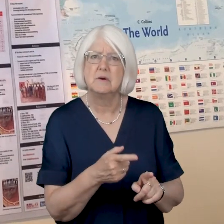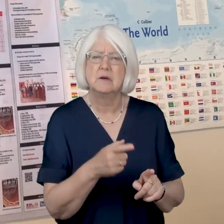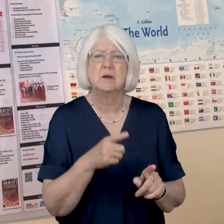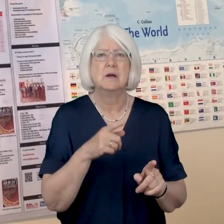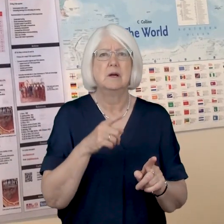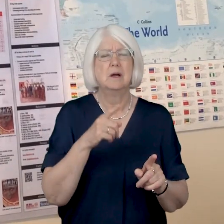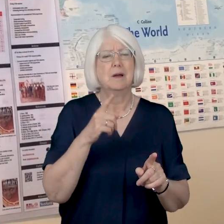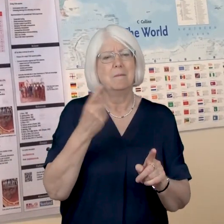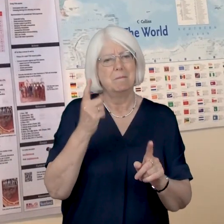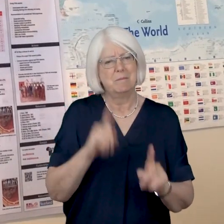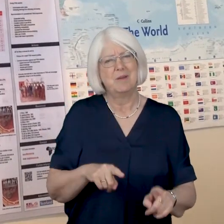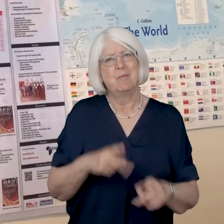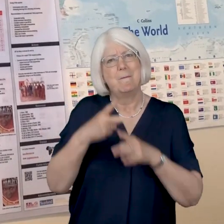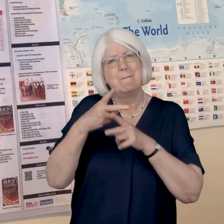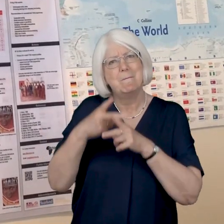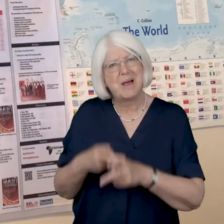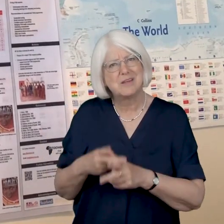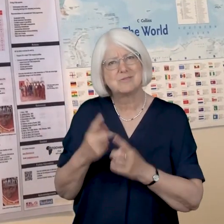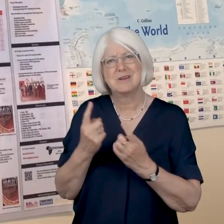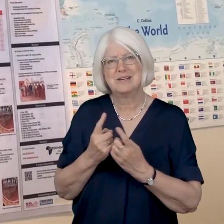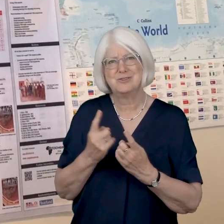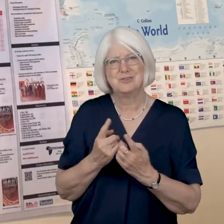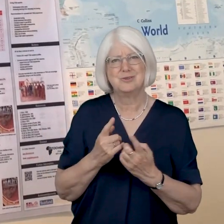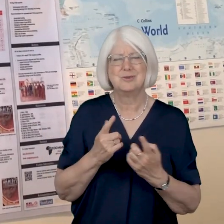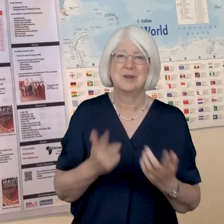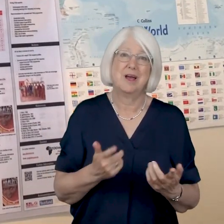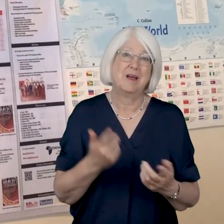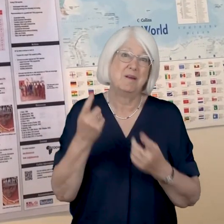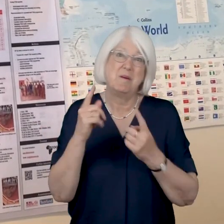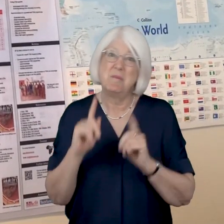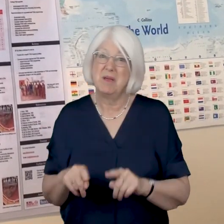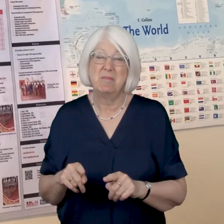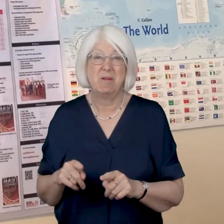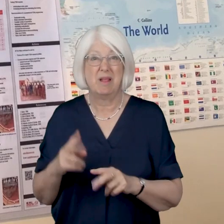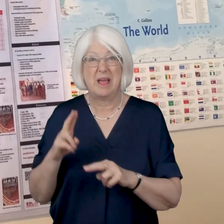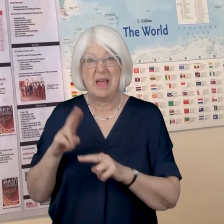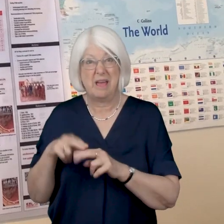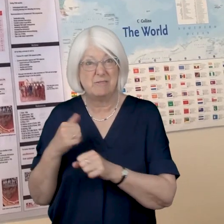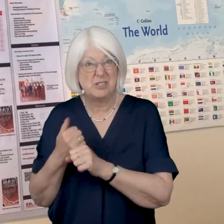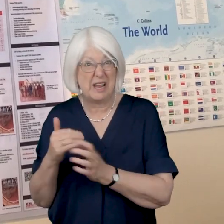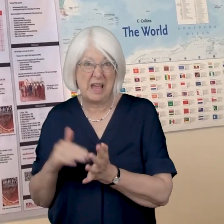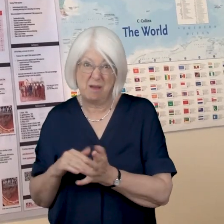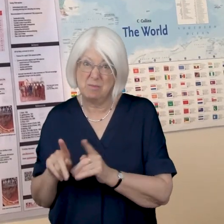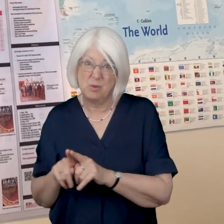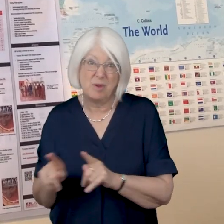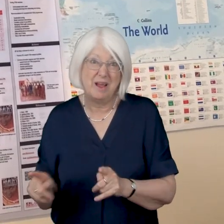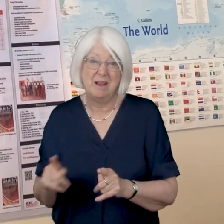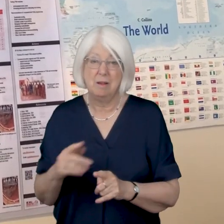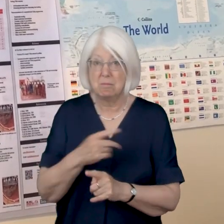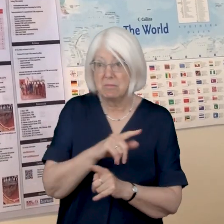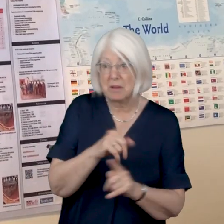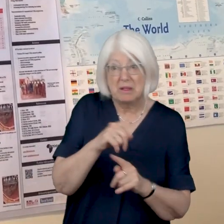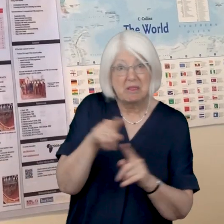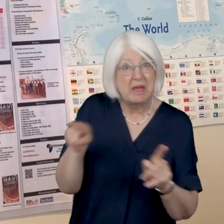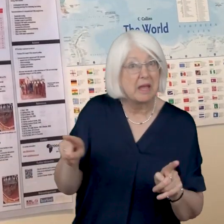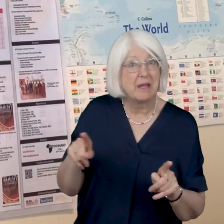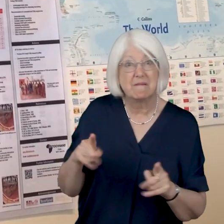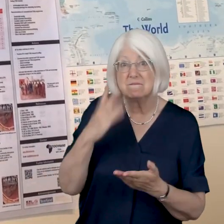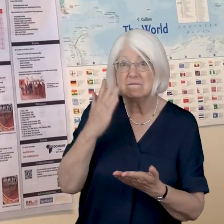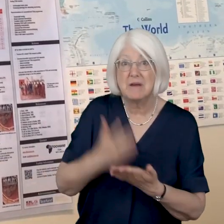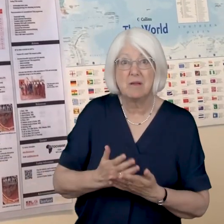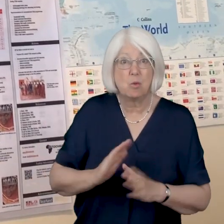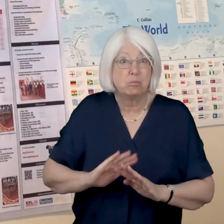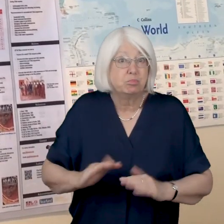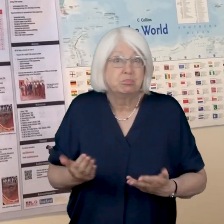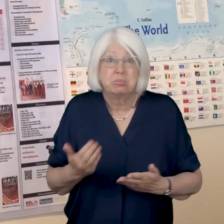in my church, and people who have had FGM and may or may not have a faith that we share. But it's giving out